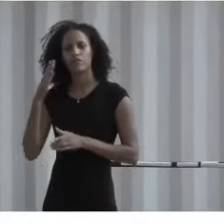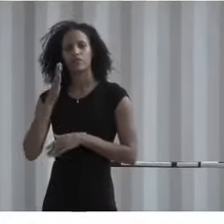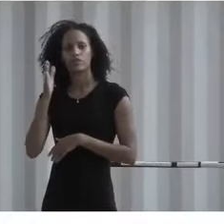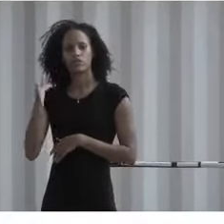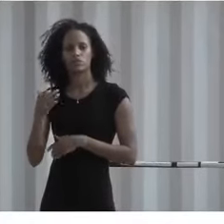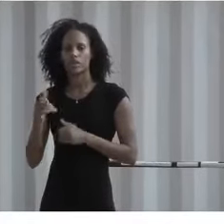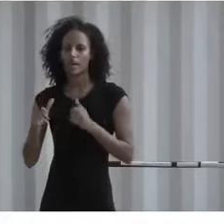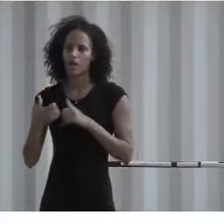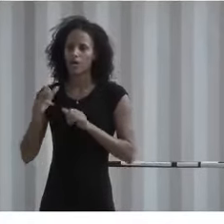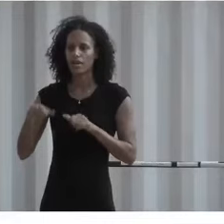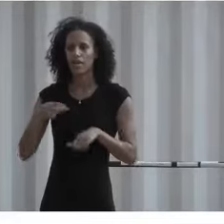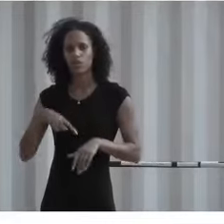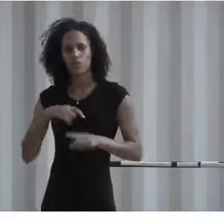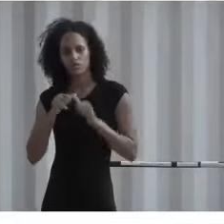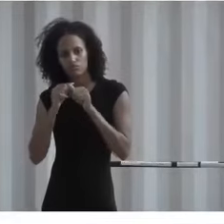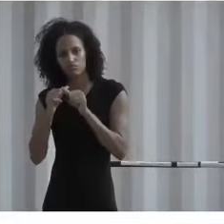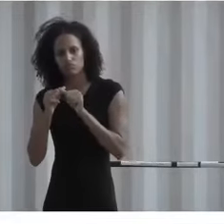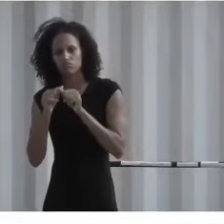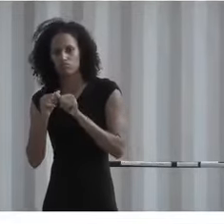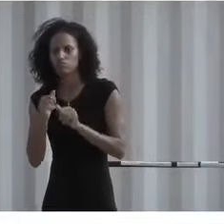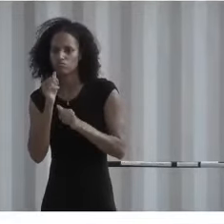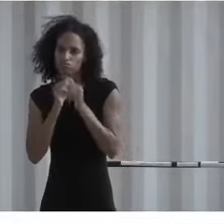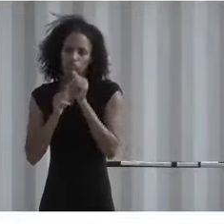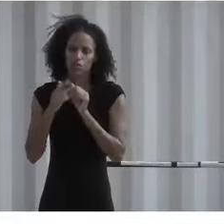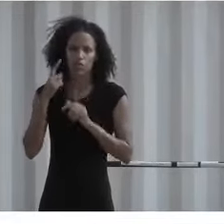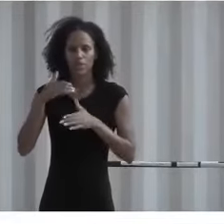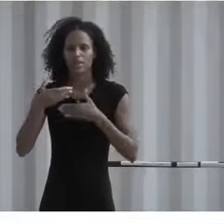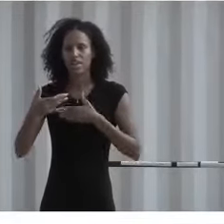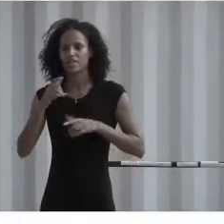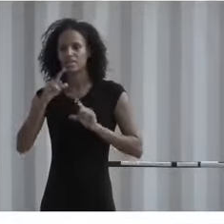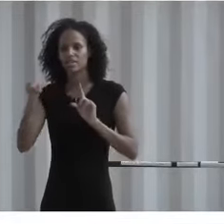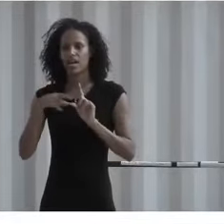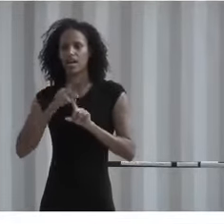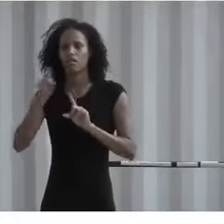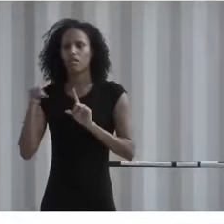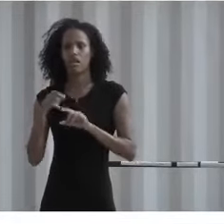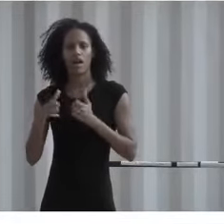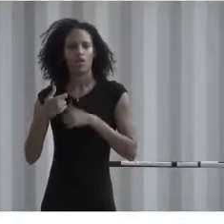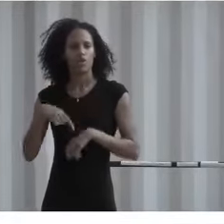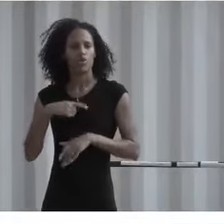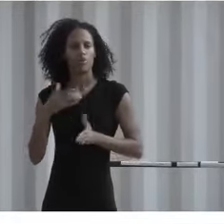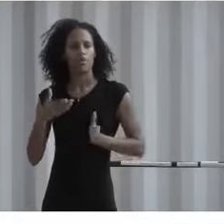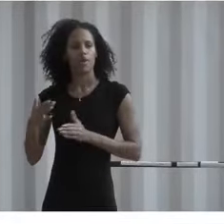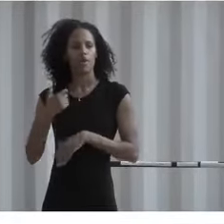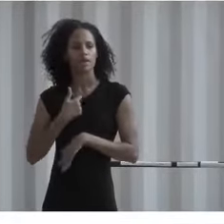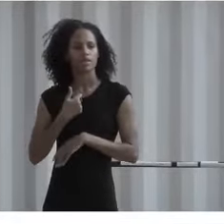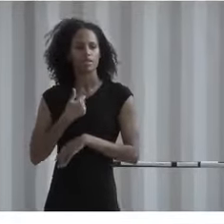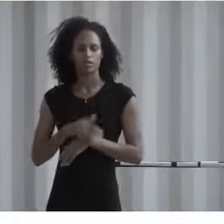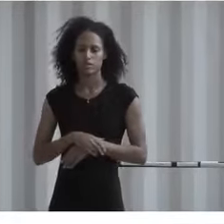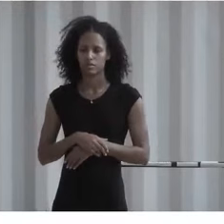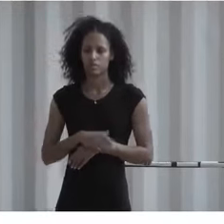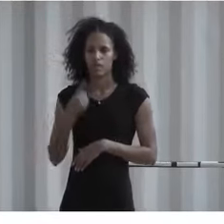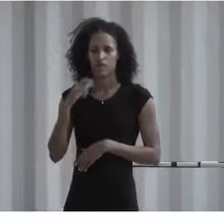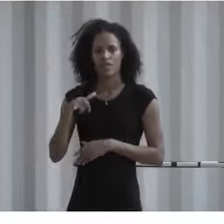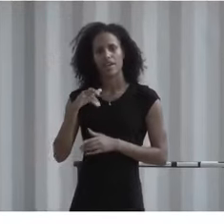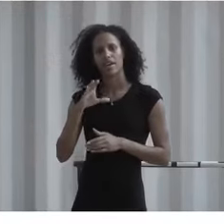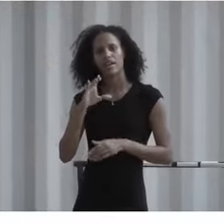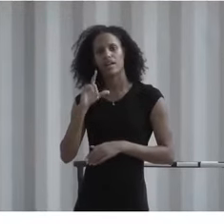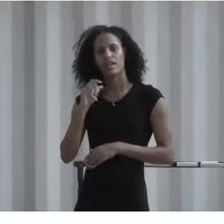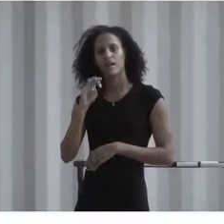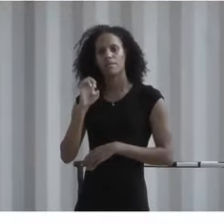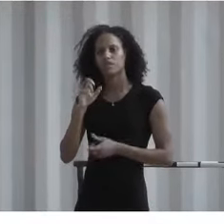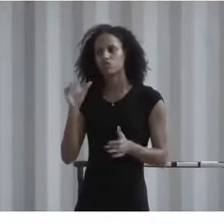be resilient for the next category 5 cyclone? How do we prepare ourselves? Climate change, climate